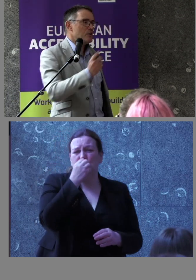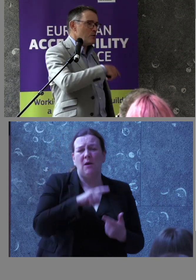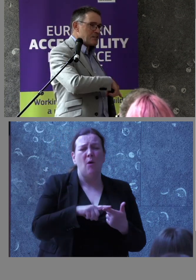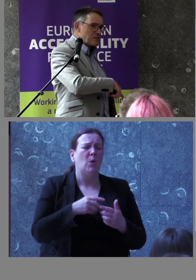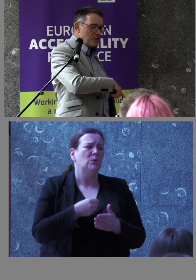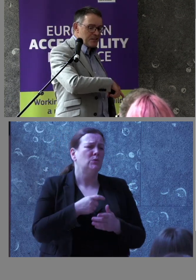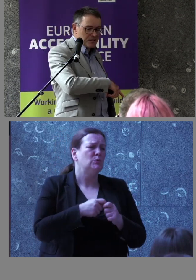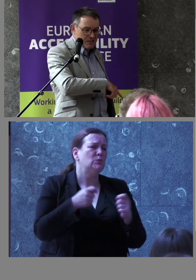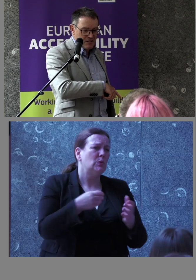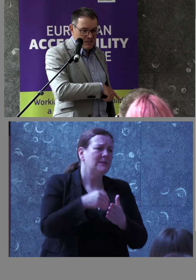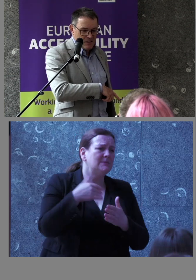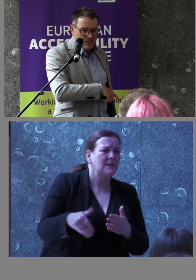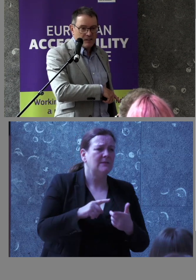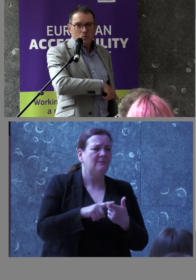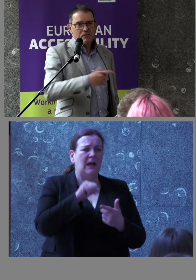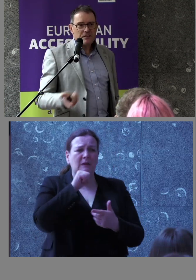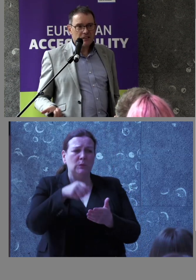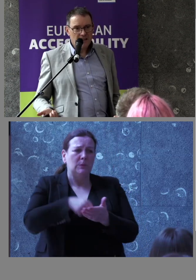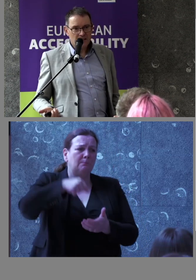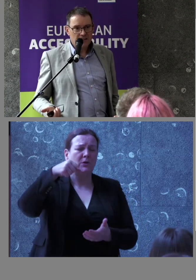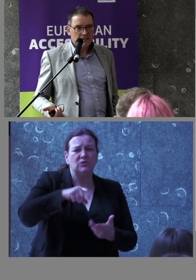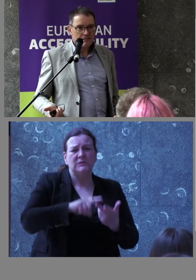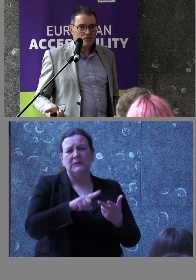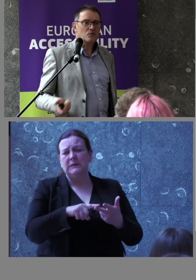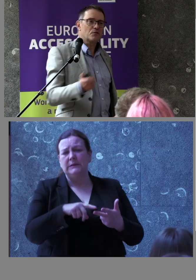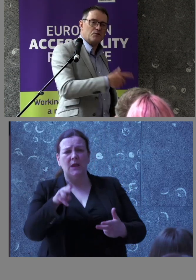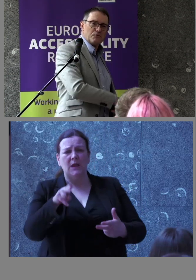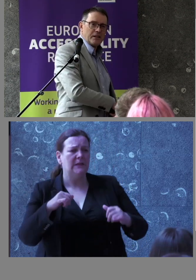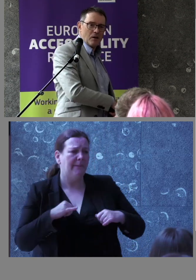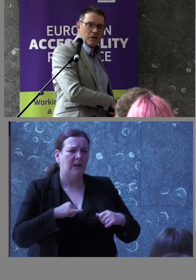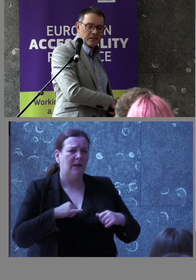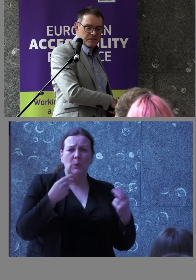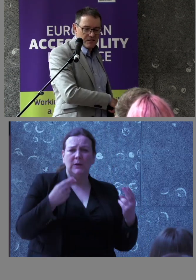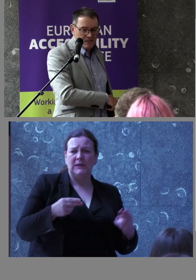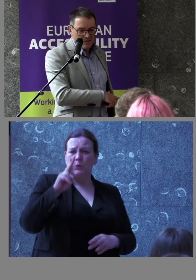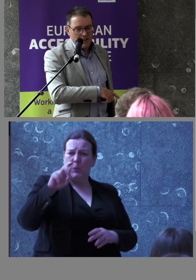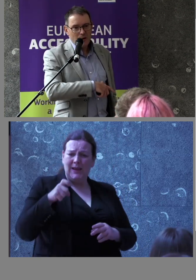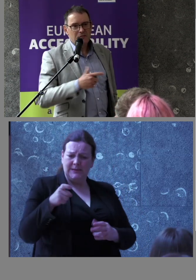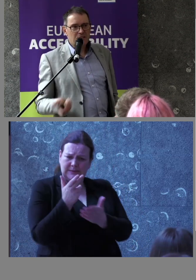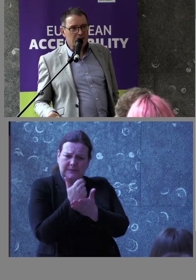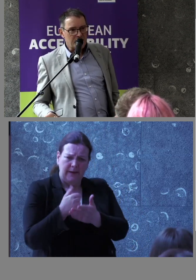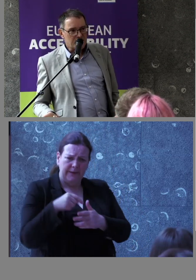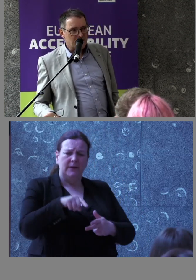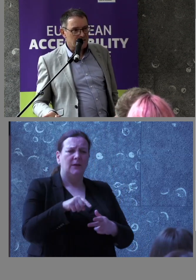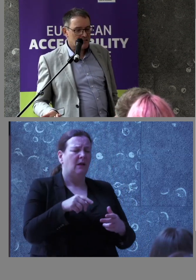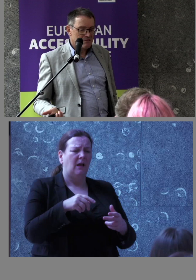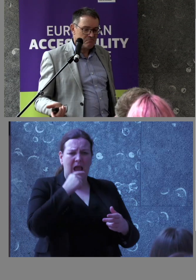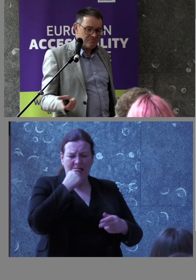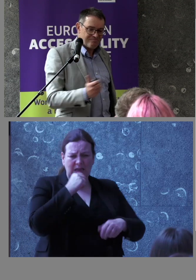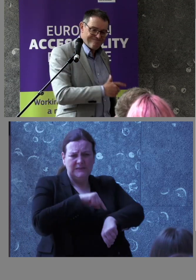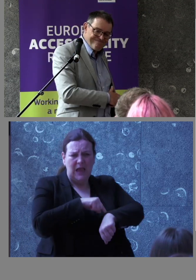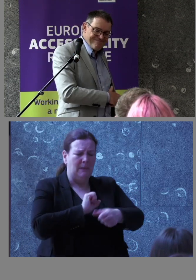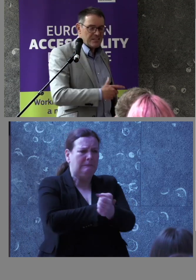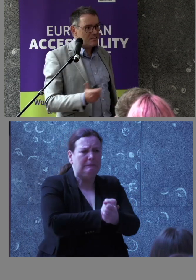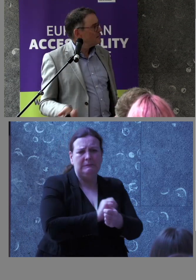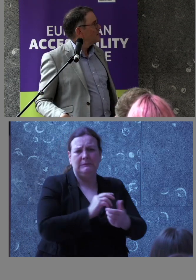I would say that, you know, we're not great, and I would argue that most public service bodies are not great for their internal staff. And we want to